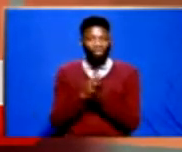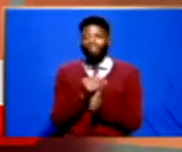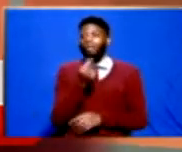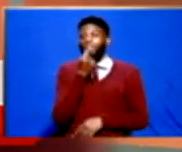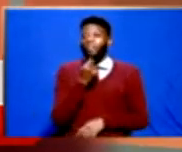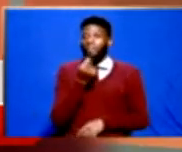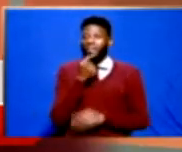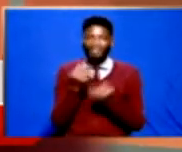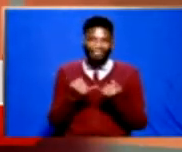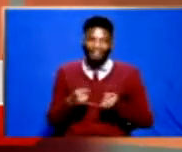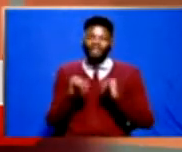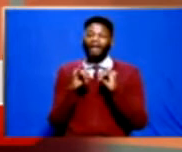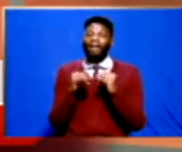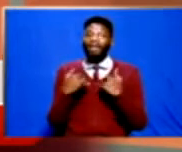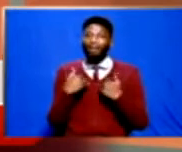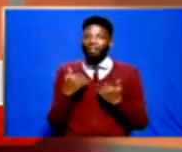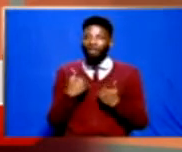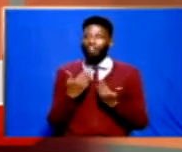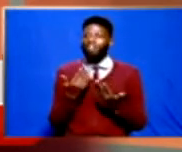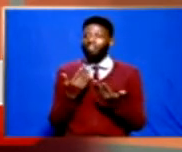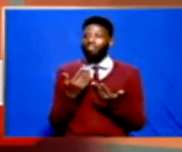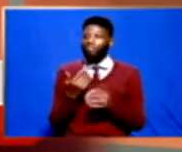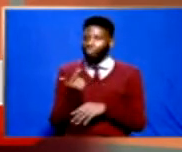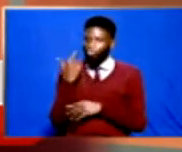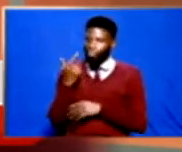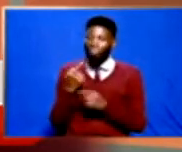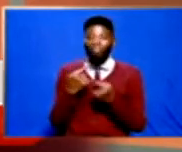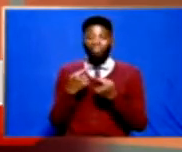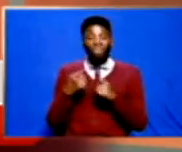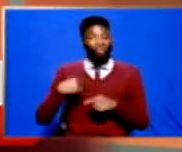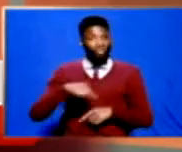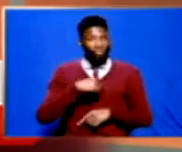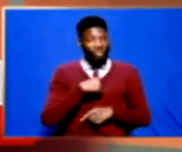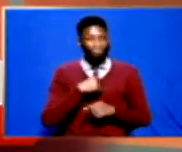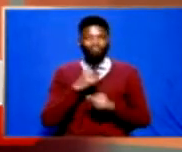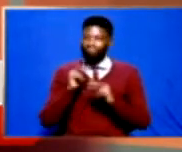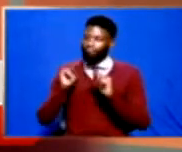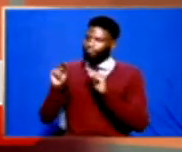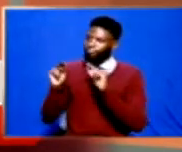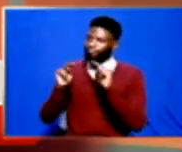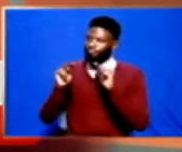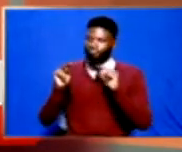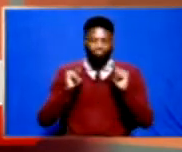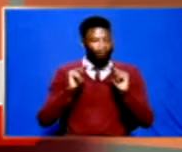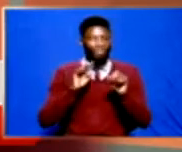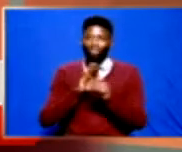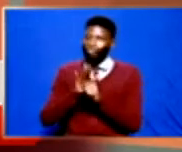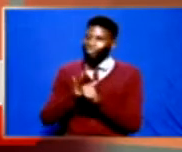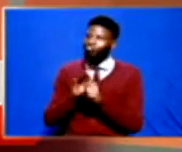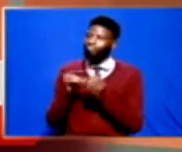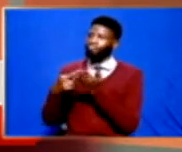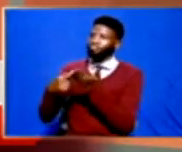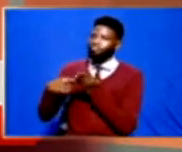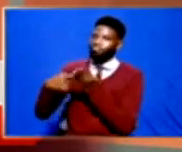sector law. And God willing, we managed to do a lot of negotiations and discussions. And in 2016,